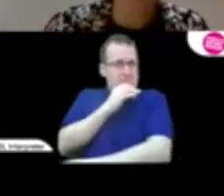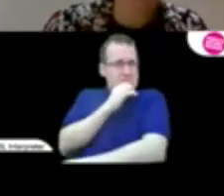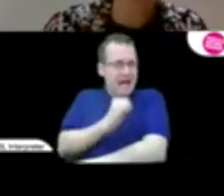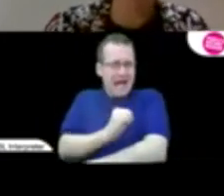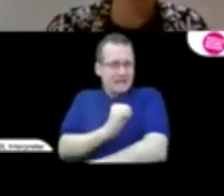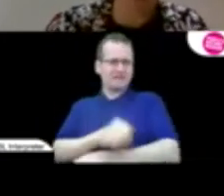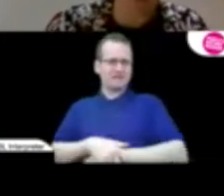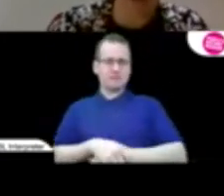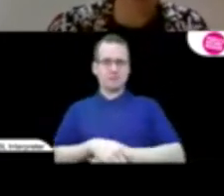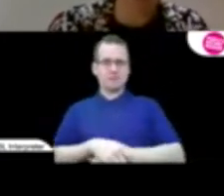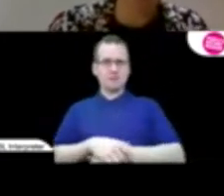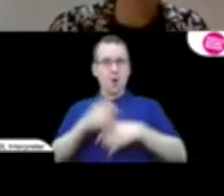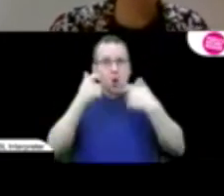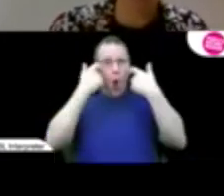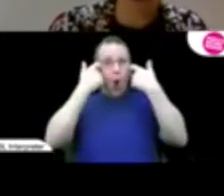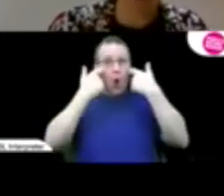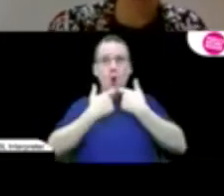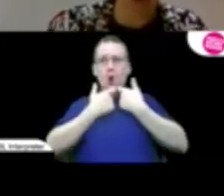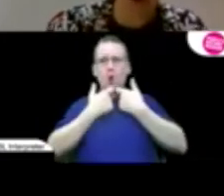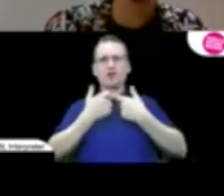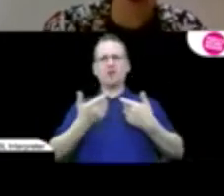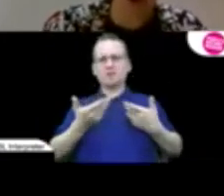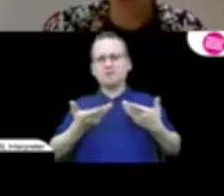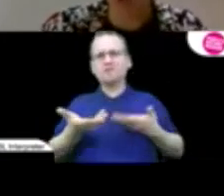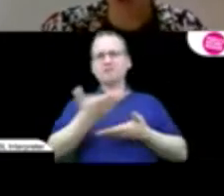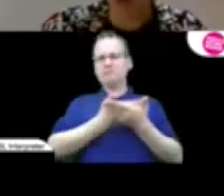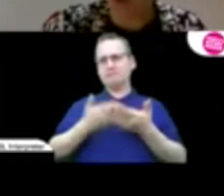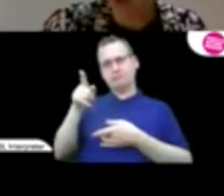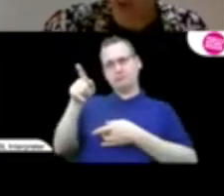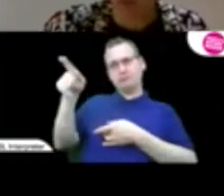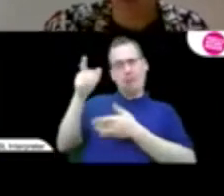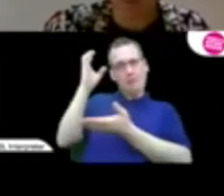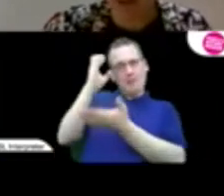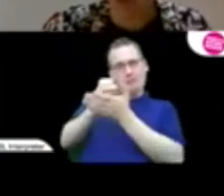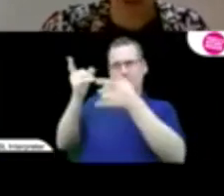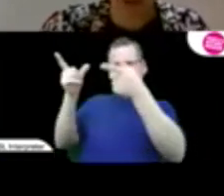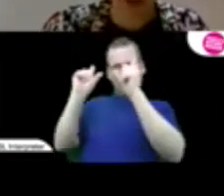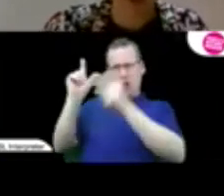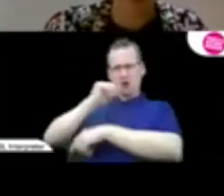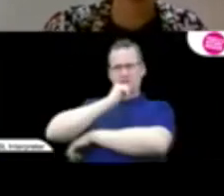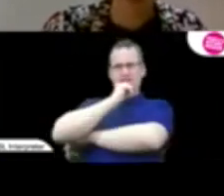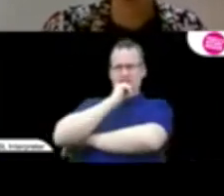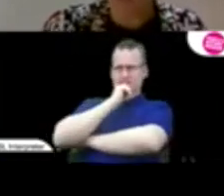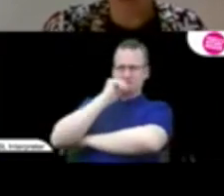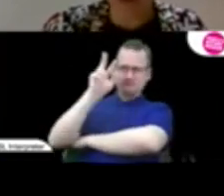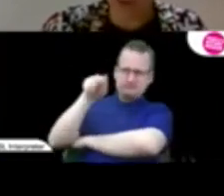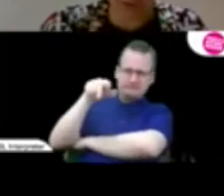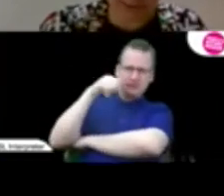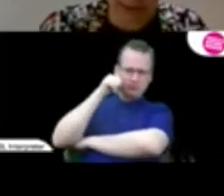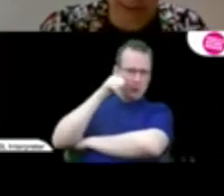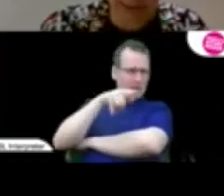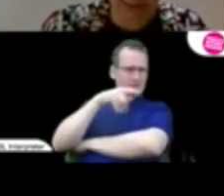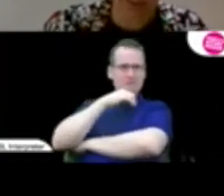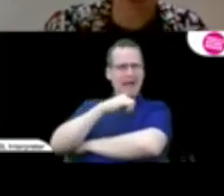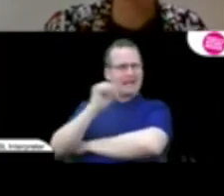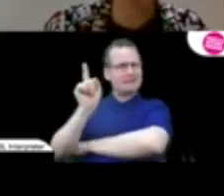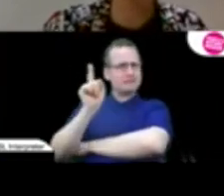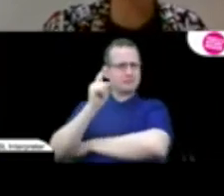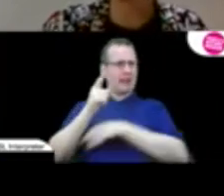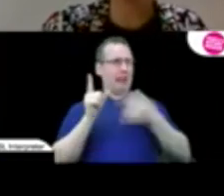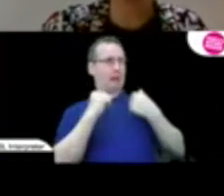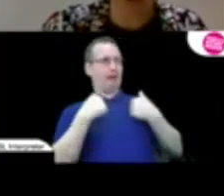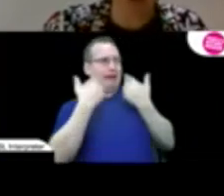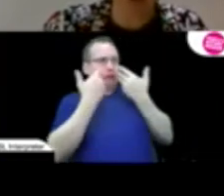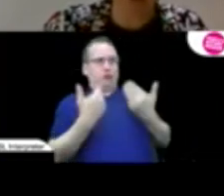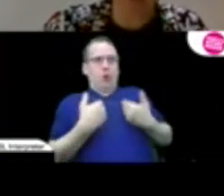a discussion about whether the pub manager knew that John was a man all along. The landlord denied it,